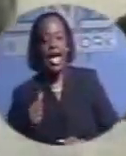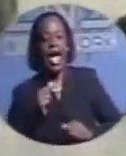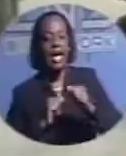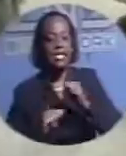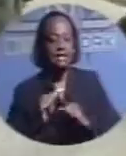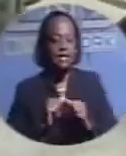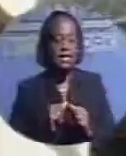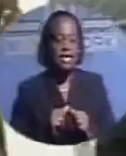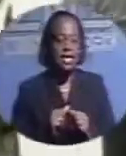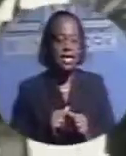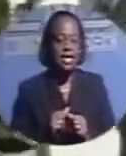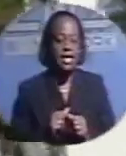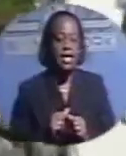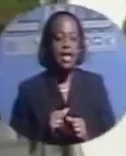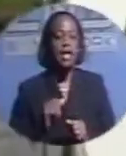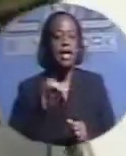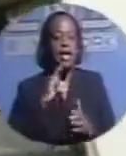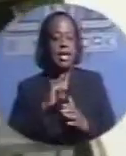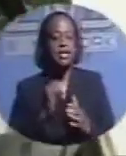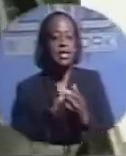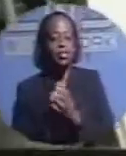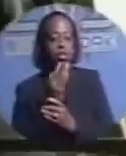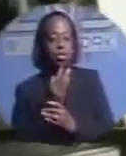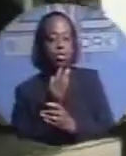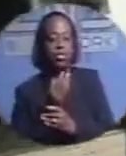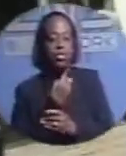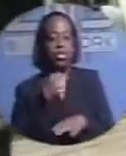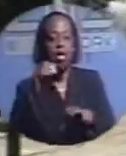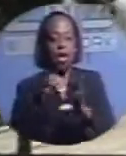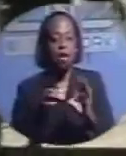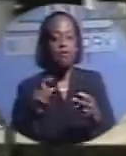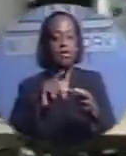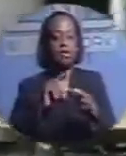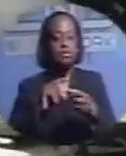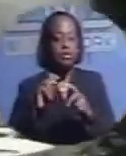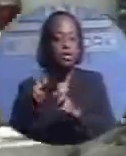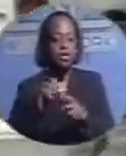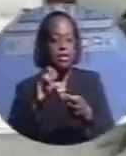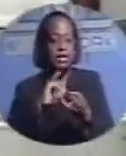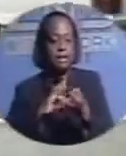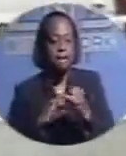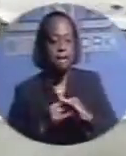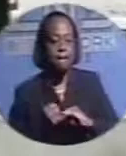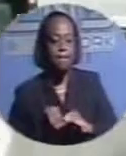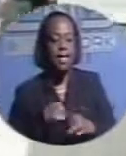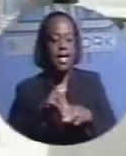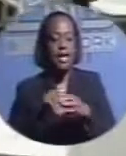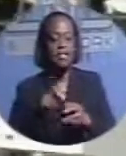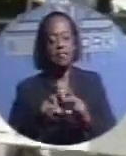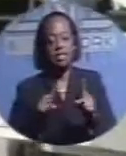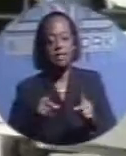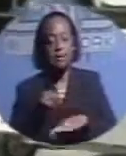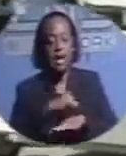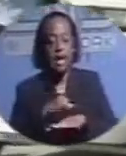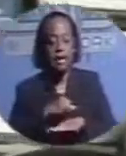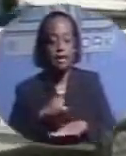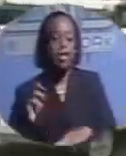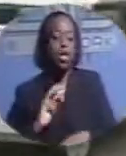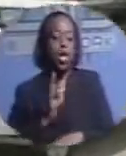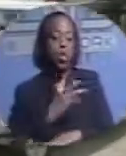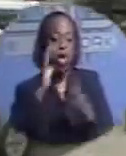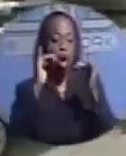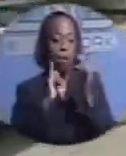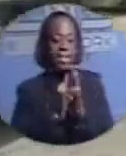is a growth of tourism to the various islands. We expect that these youngsters will eventually be